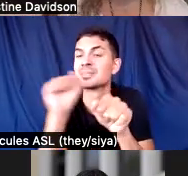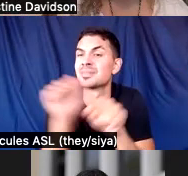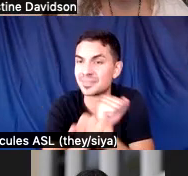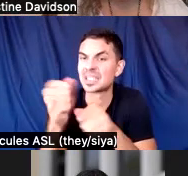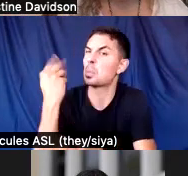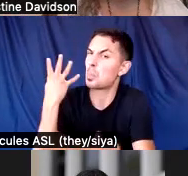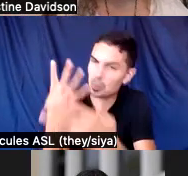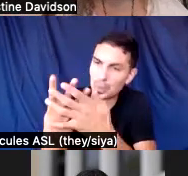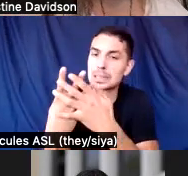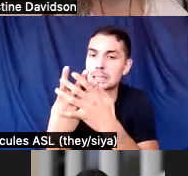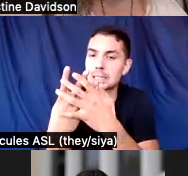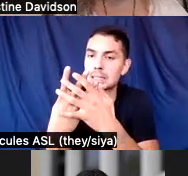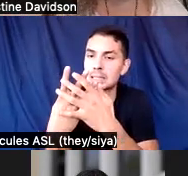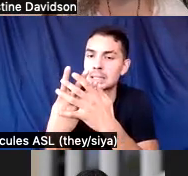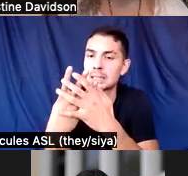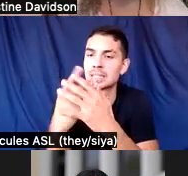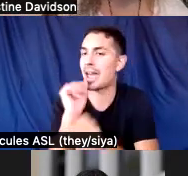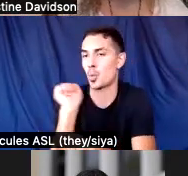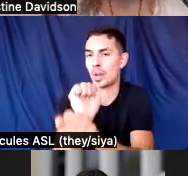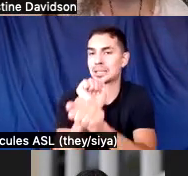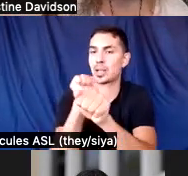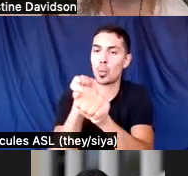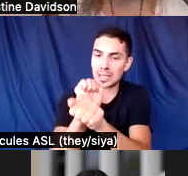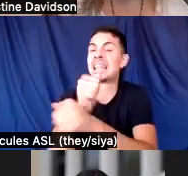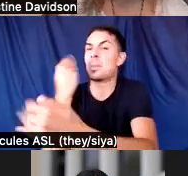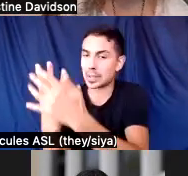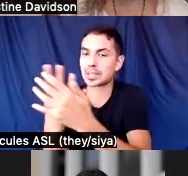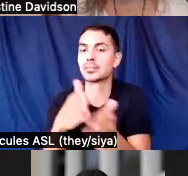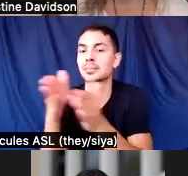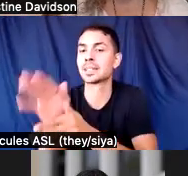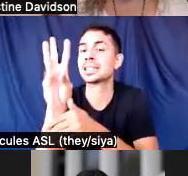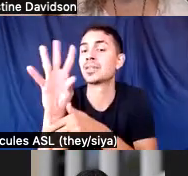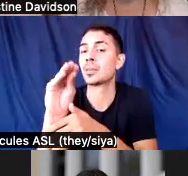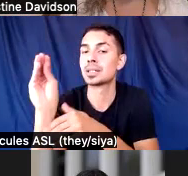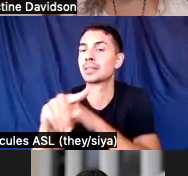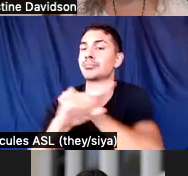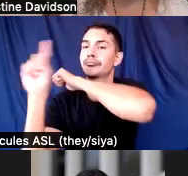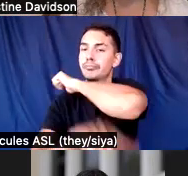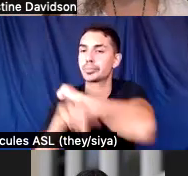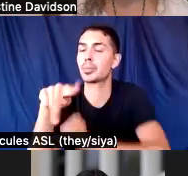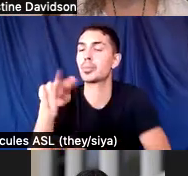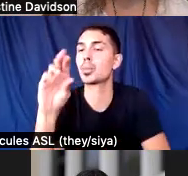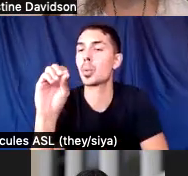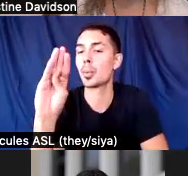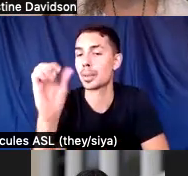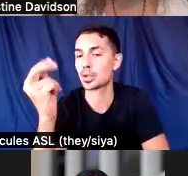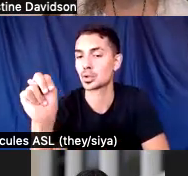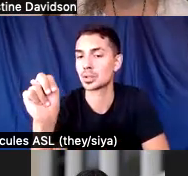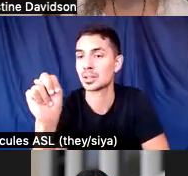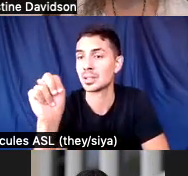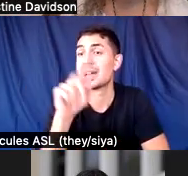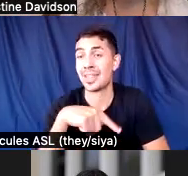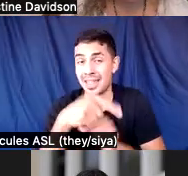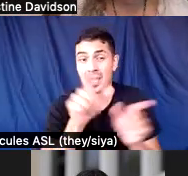percent. The bottom line is that very few people by the numbers are convicted and sentenced to